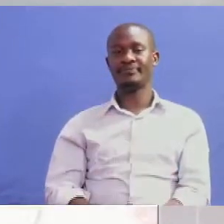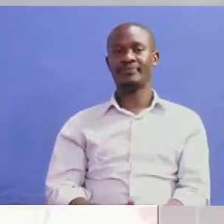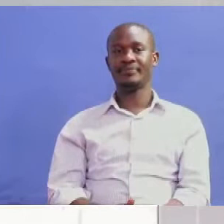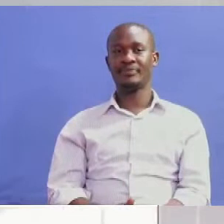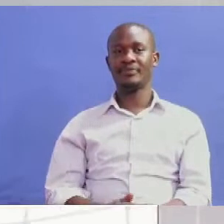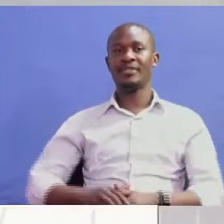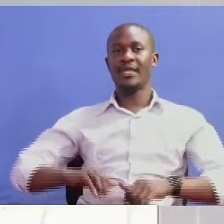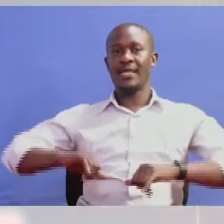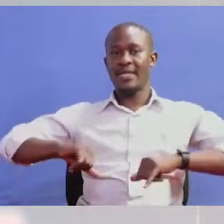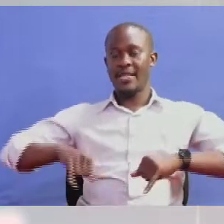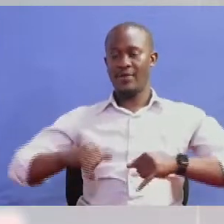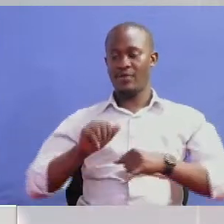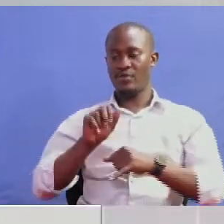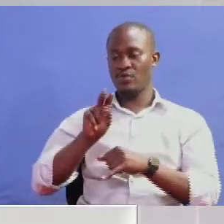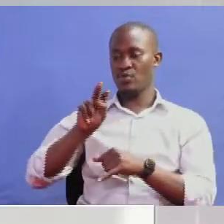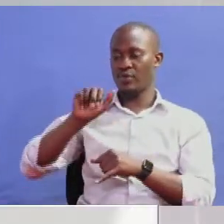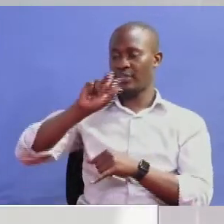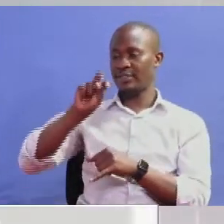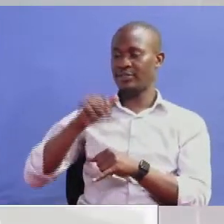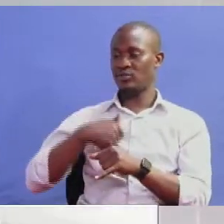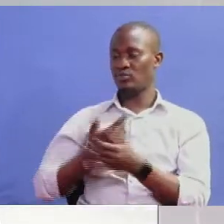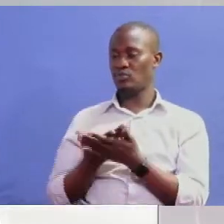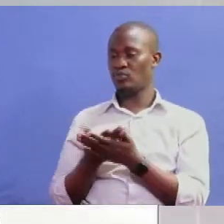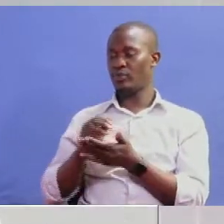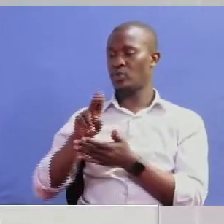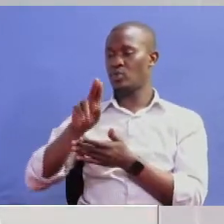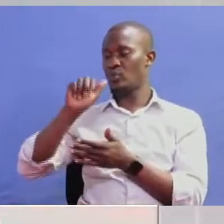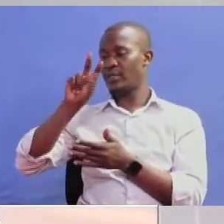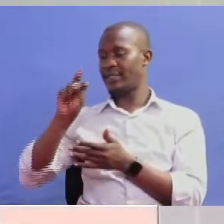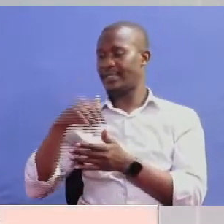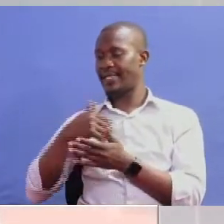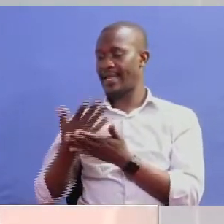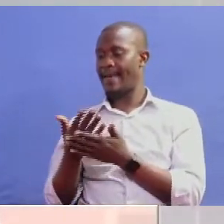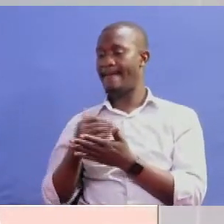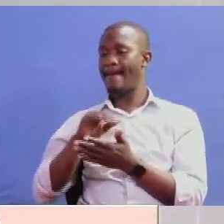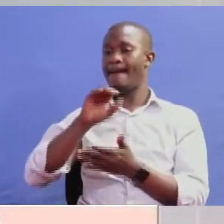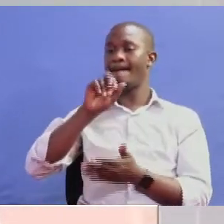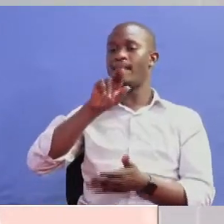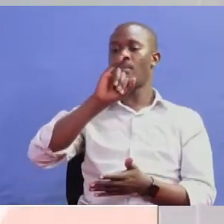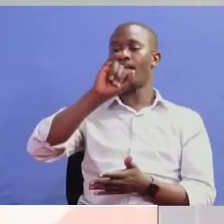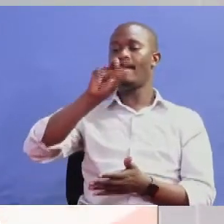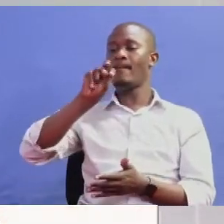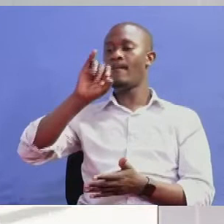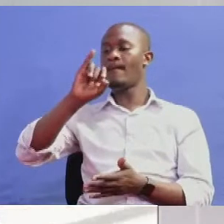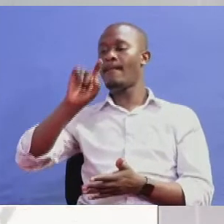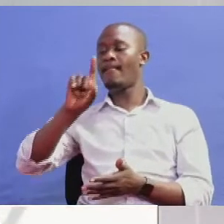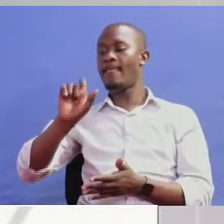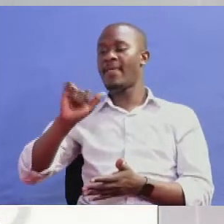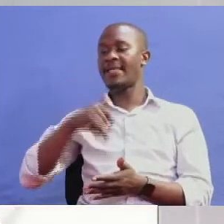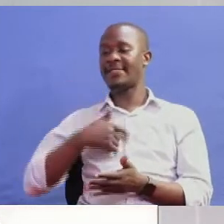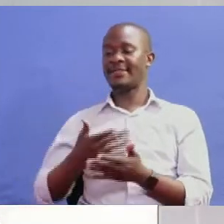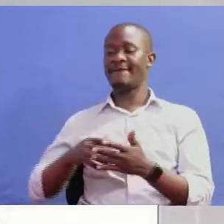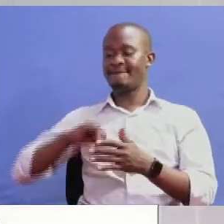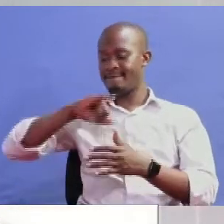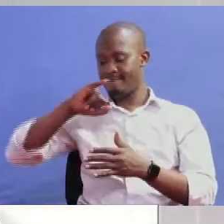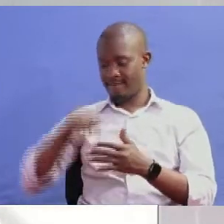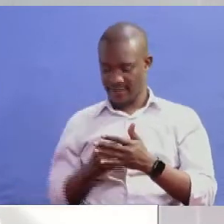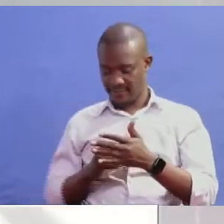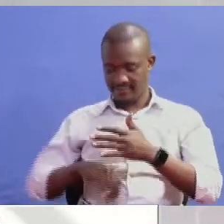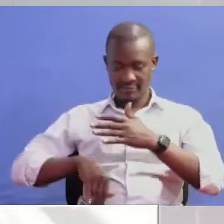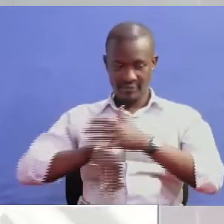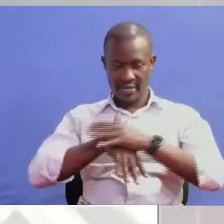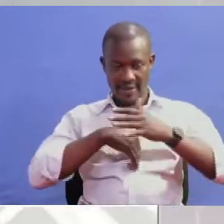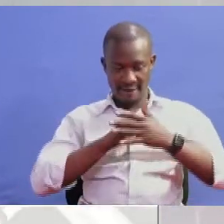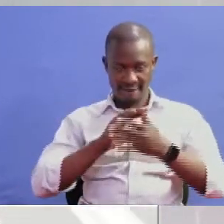And Newcastle United thrashed Sheffield United 8-0 at the Bramall Lane Stadium in the final matchday 6 fixture of